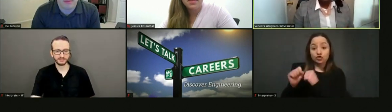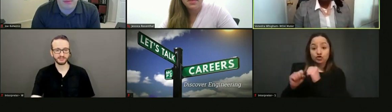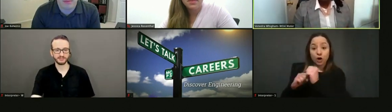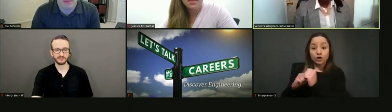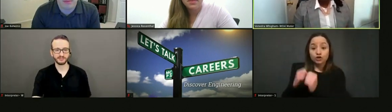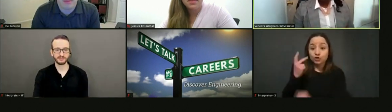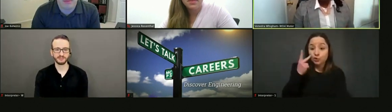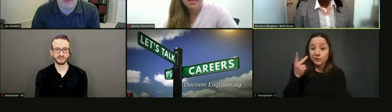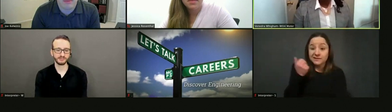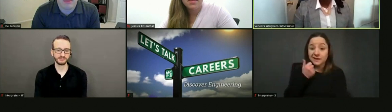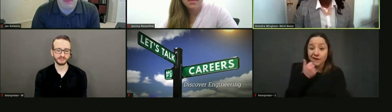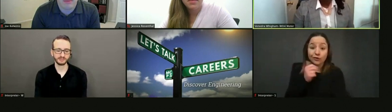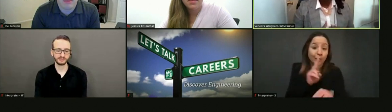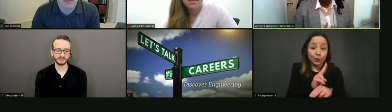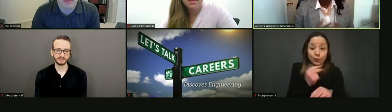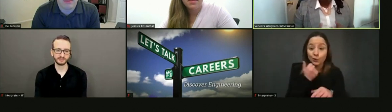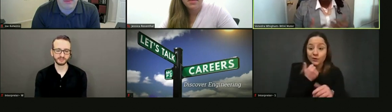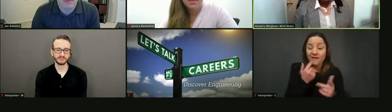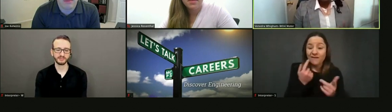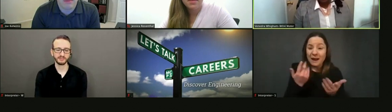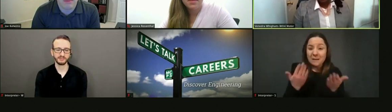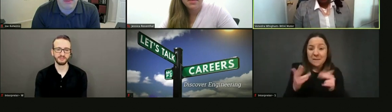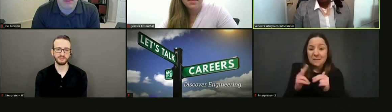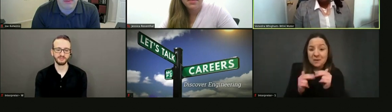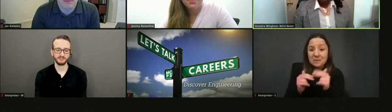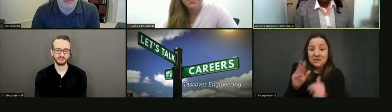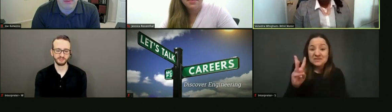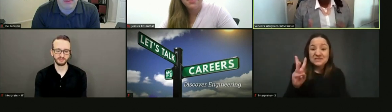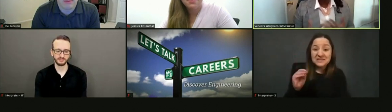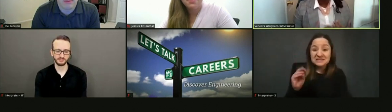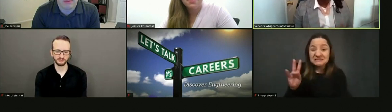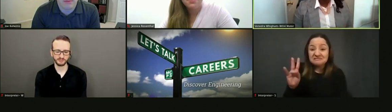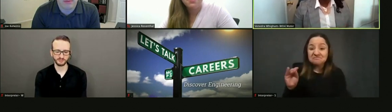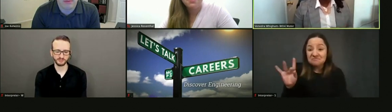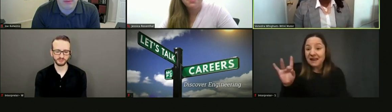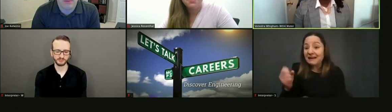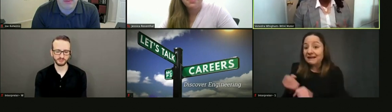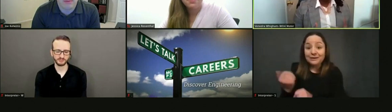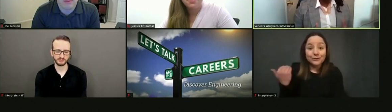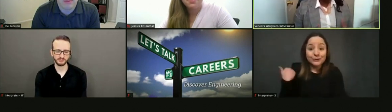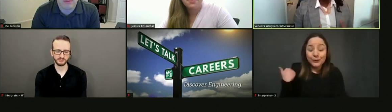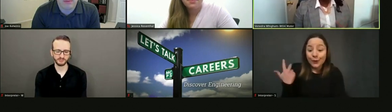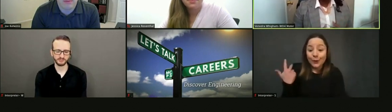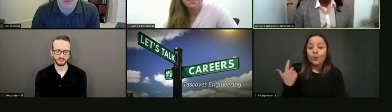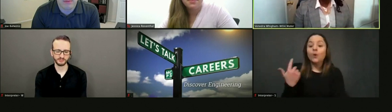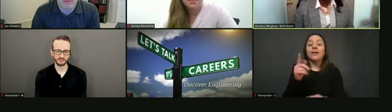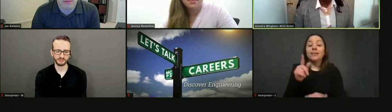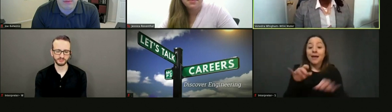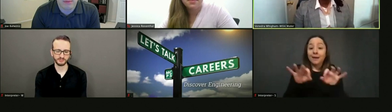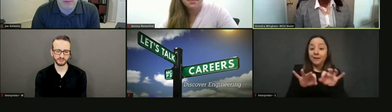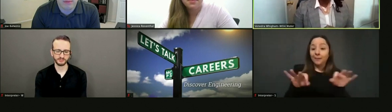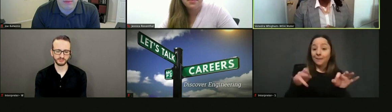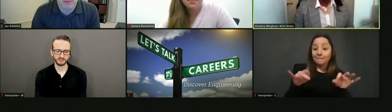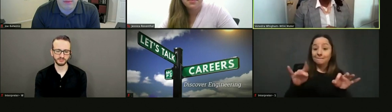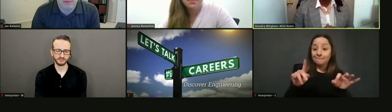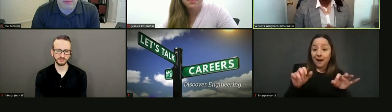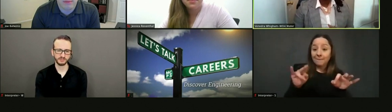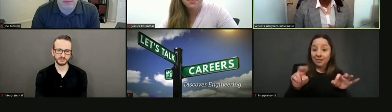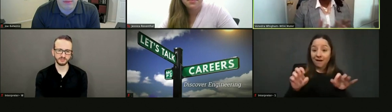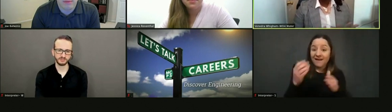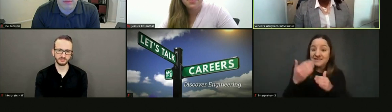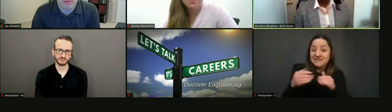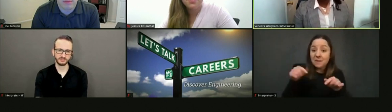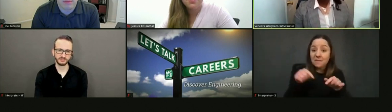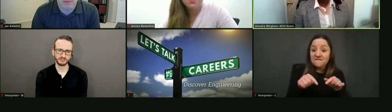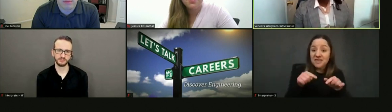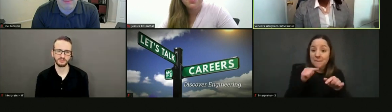use every day were possibly built 60, 70, 80 years ago. I work, like I mentioned, with pipelines, and some of these pipes have been in the ground for